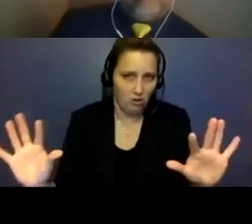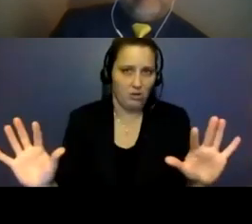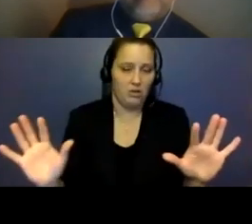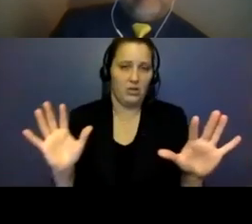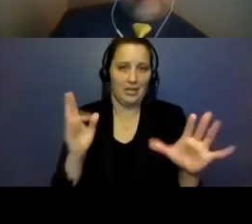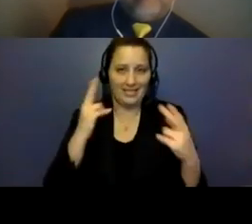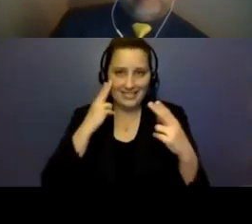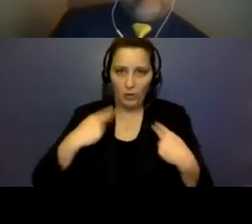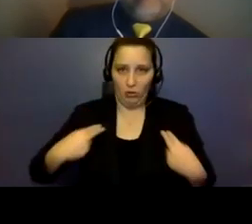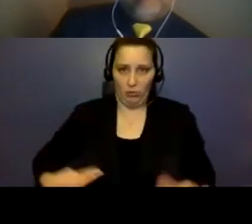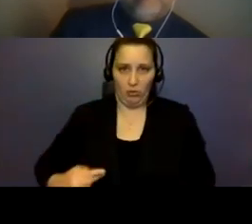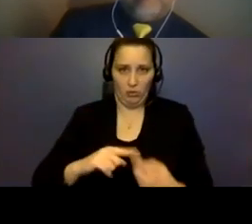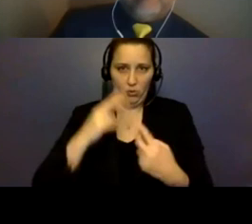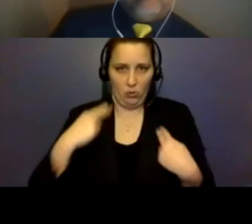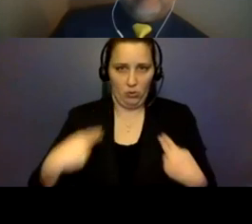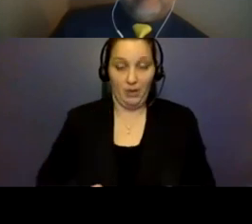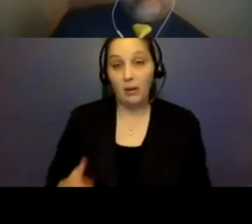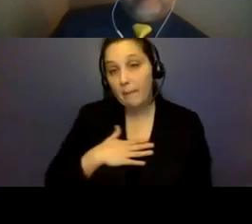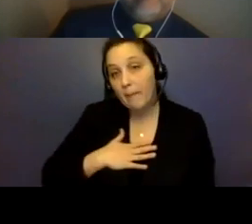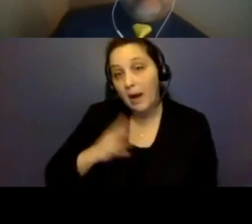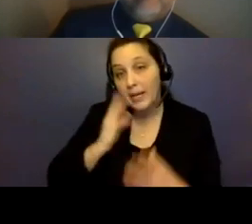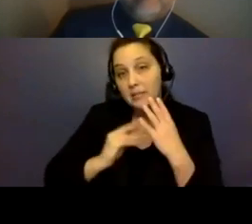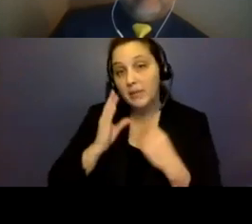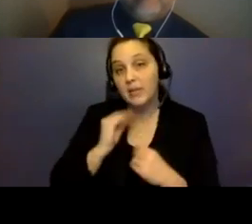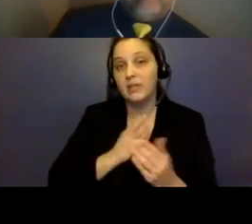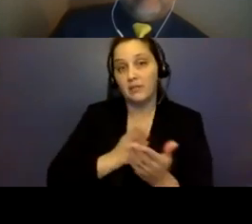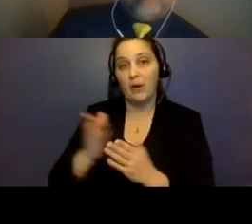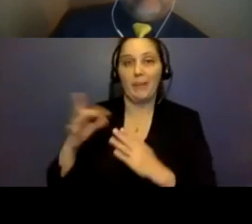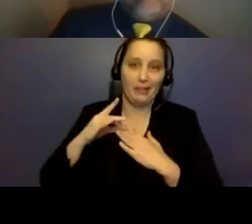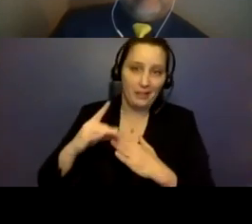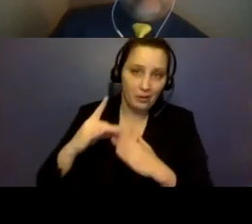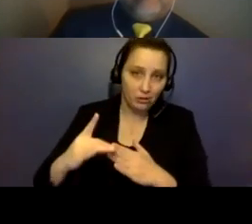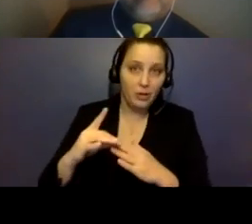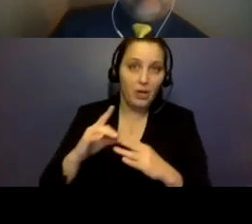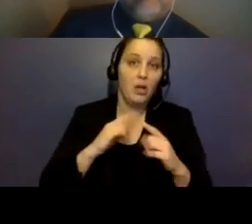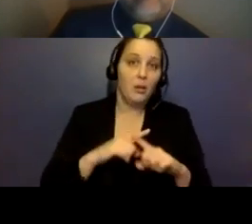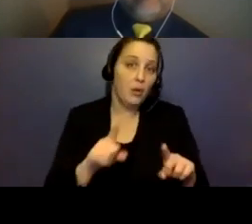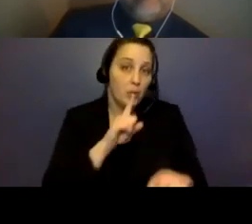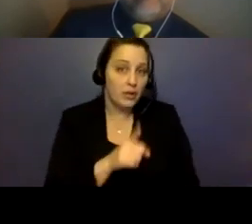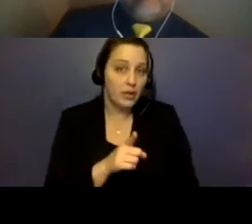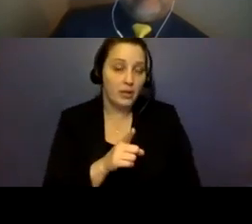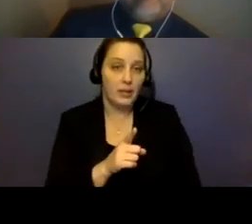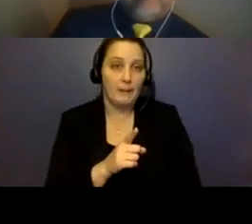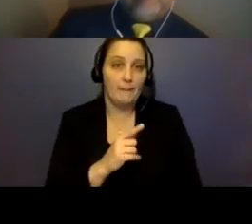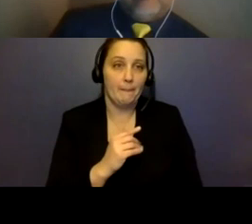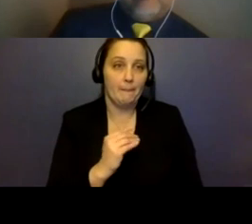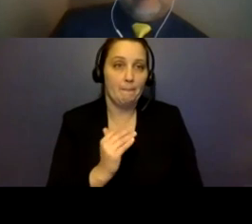quickly grew out of leadership, but it really